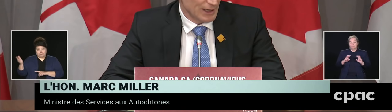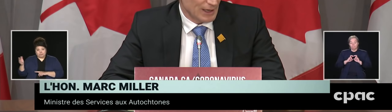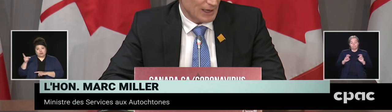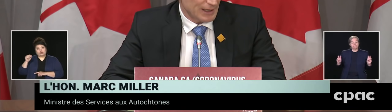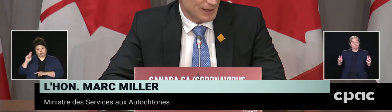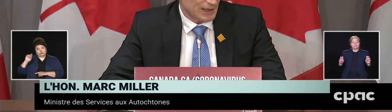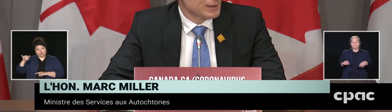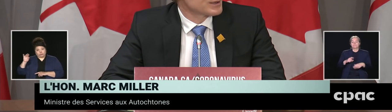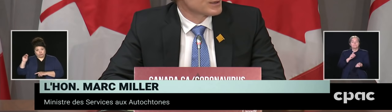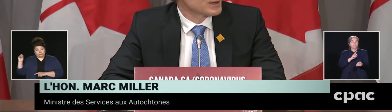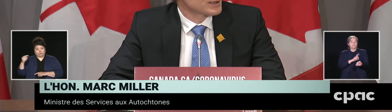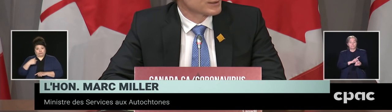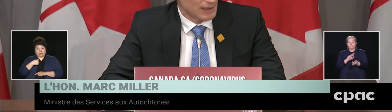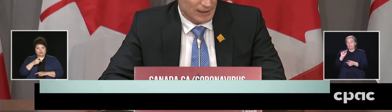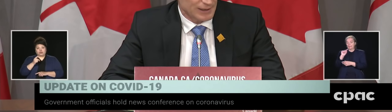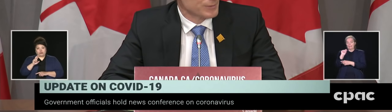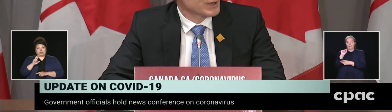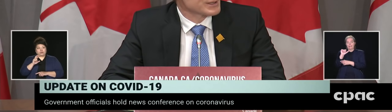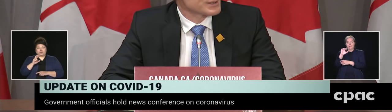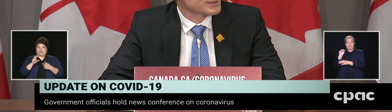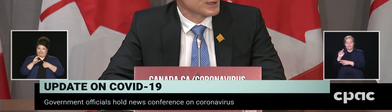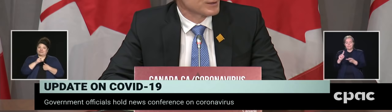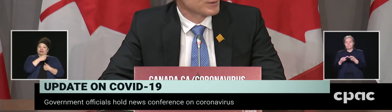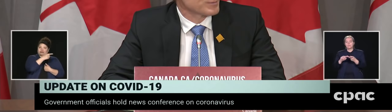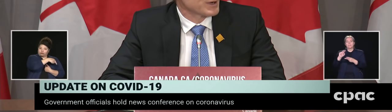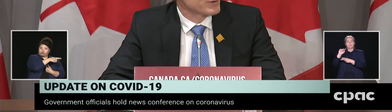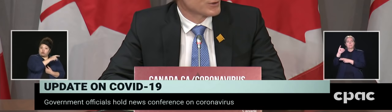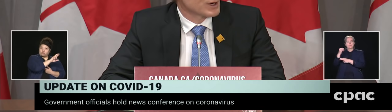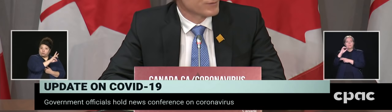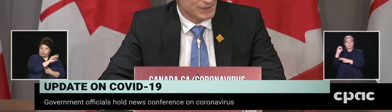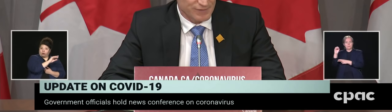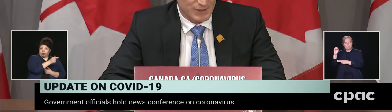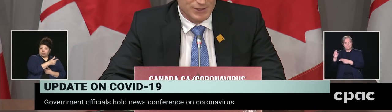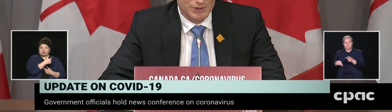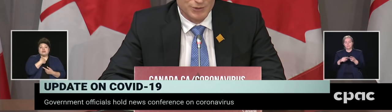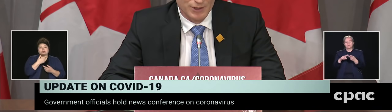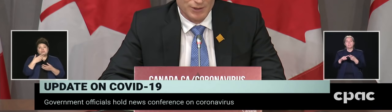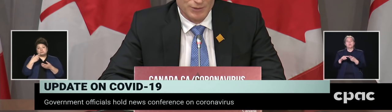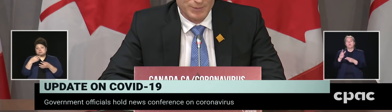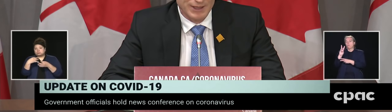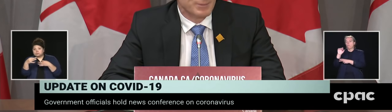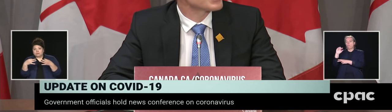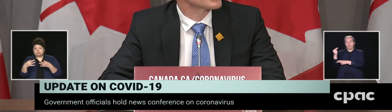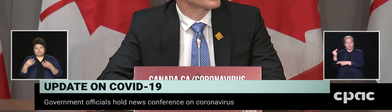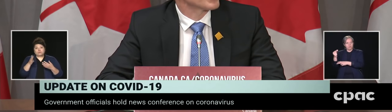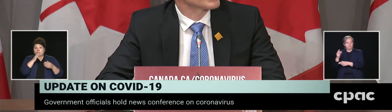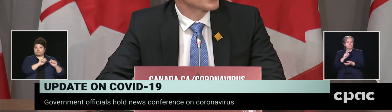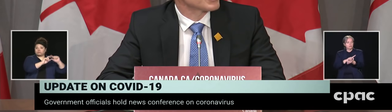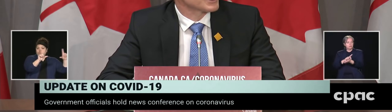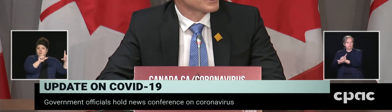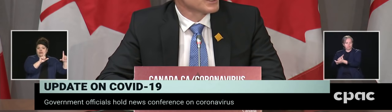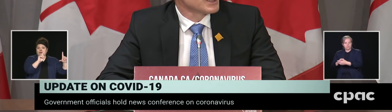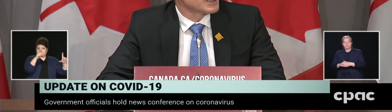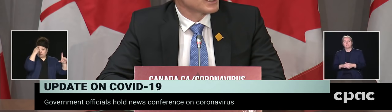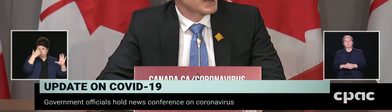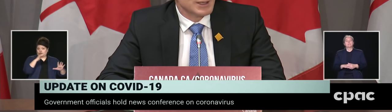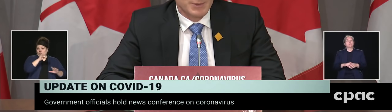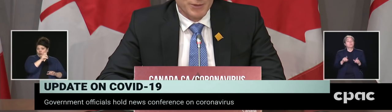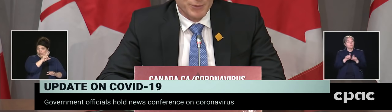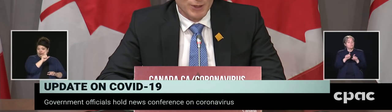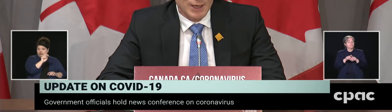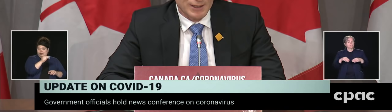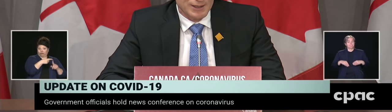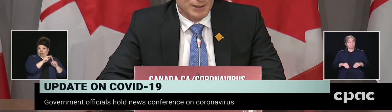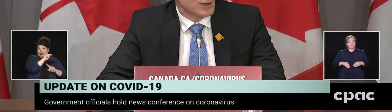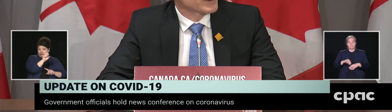Wong, and I'd like to highlight the presence by video conference of Minister Jordan, who, being a minister from Nova Scotia, has